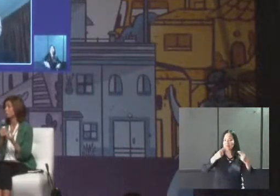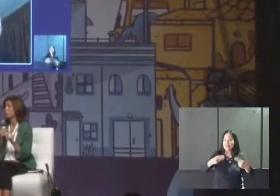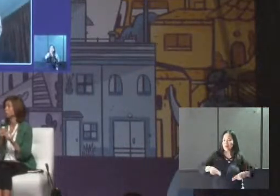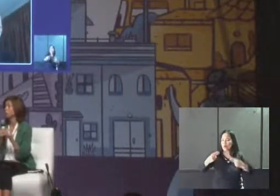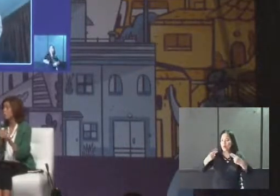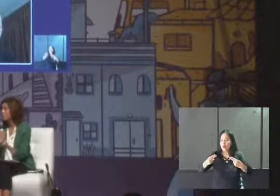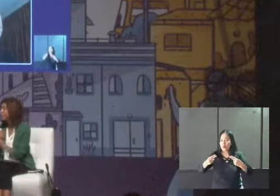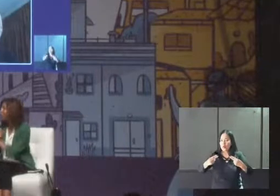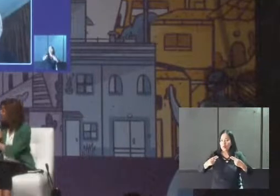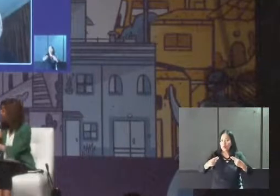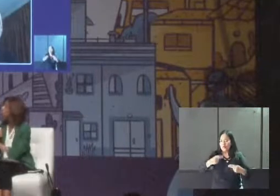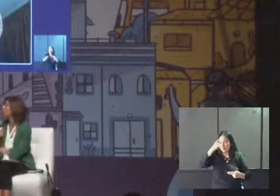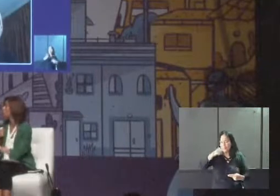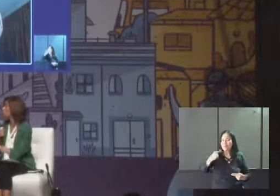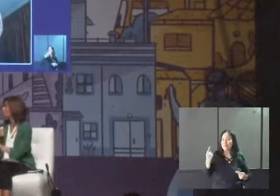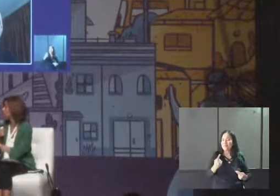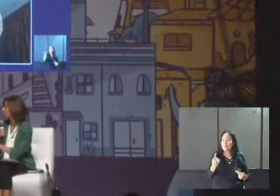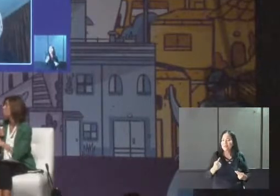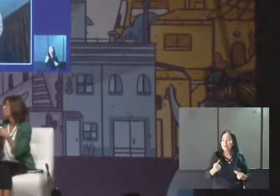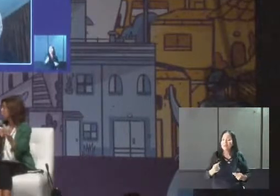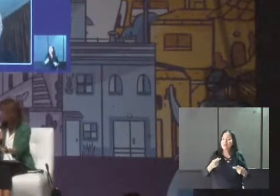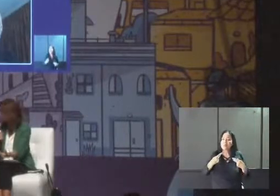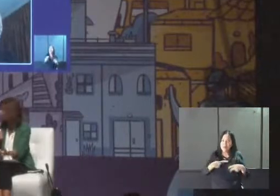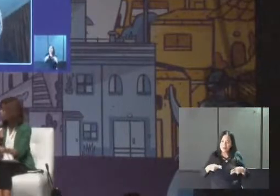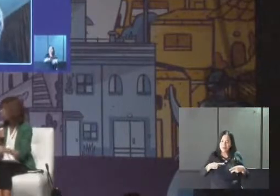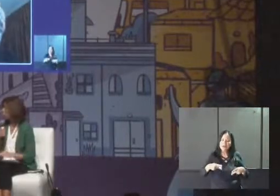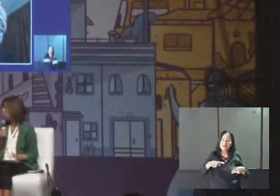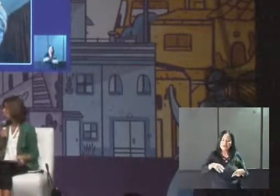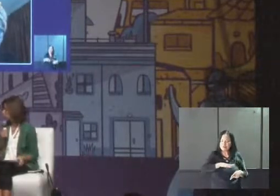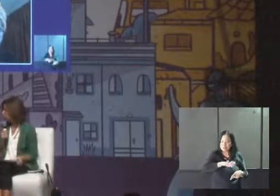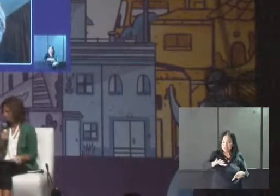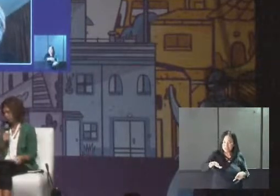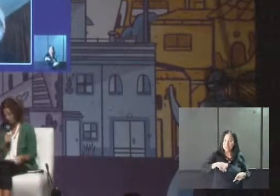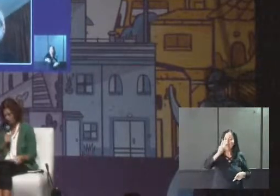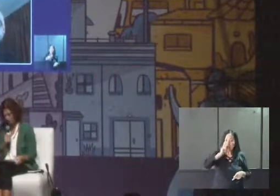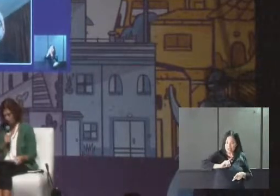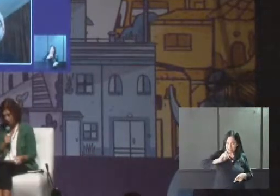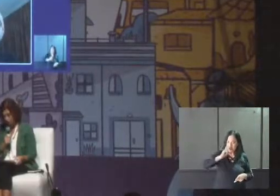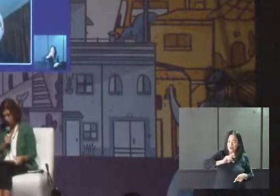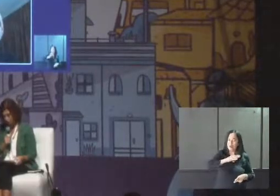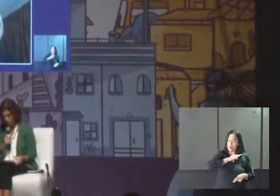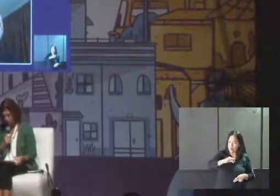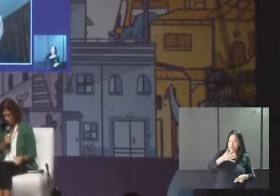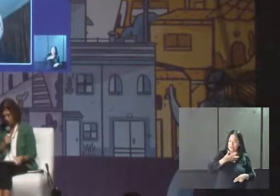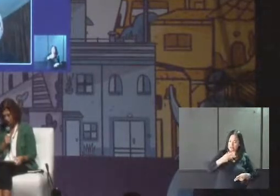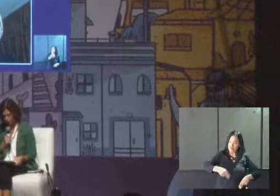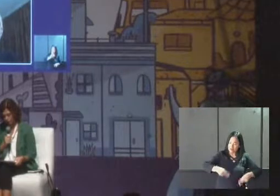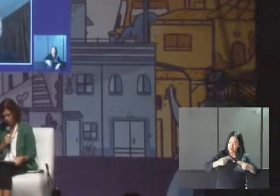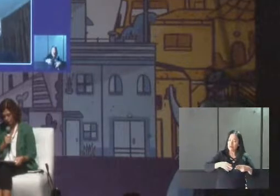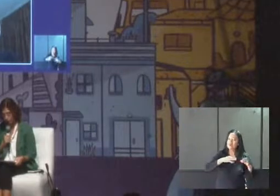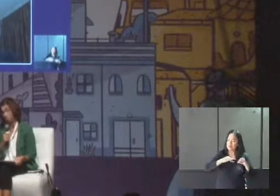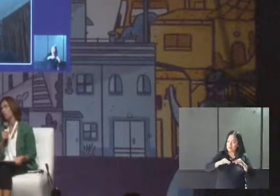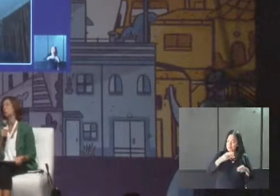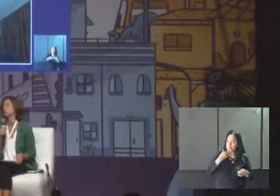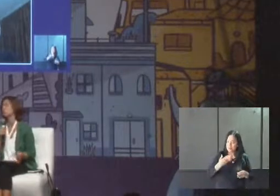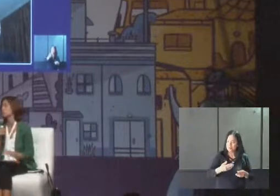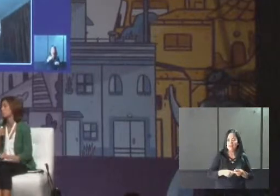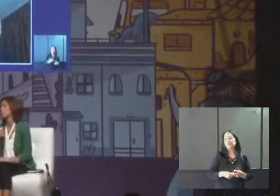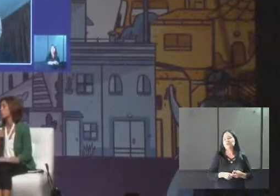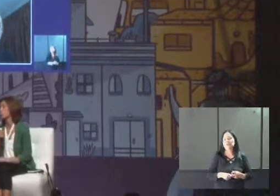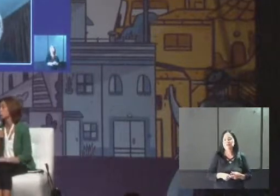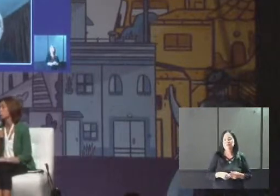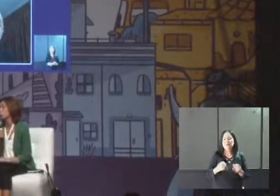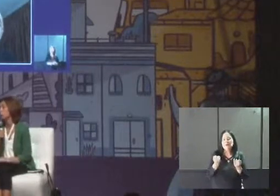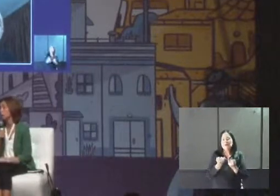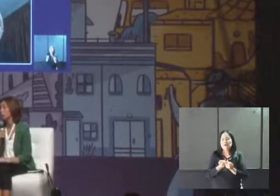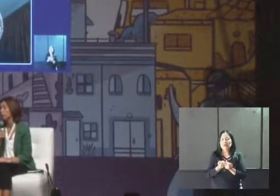a development model that really allows us in the territory to put women at the core, and on the other hand,